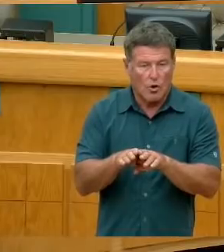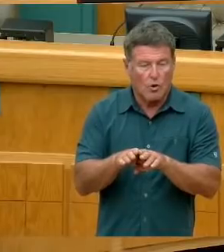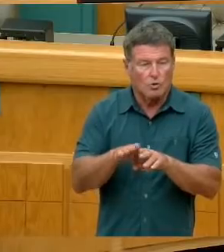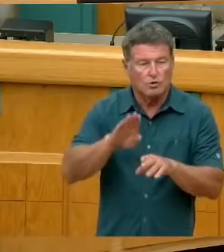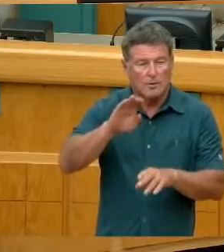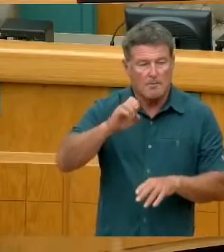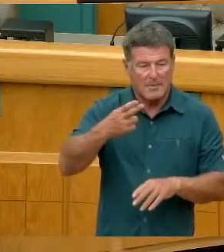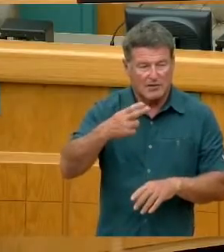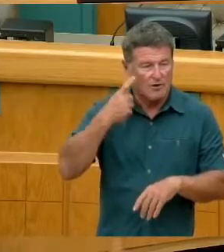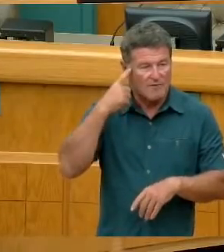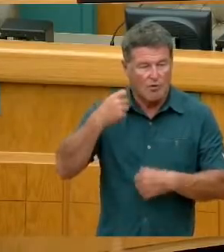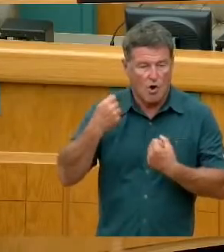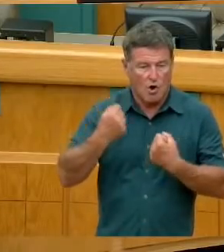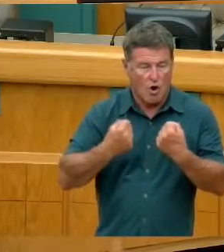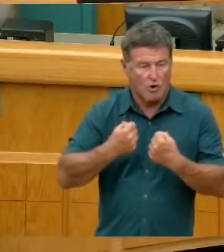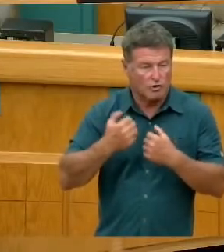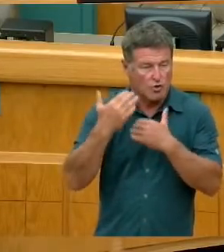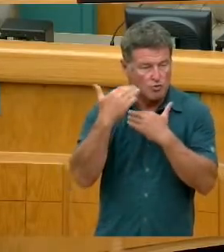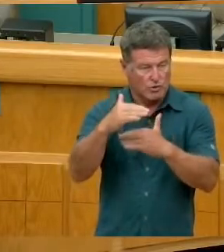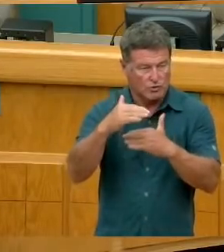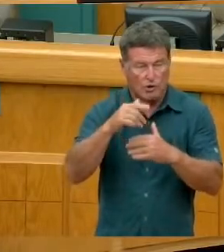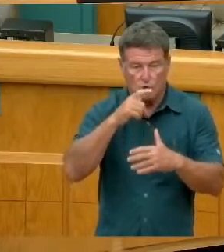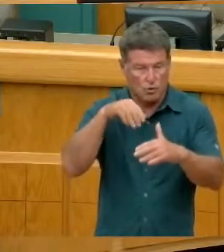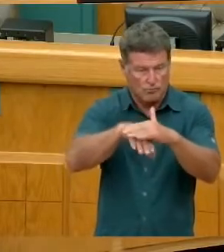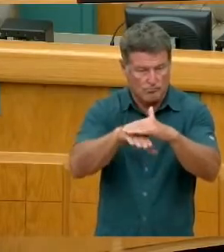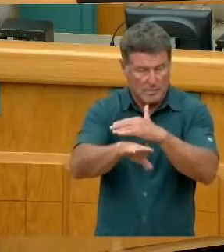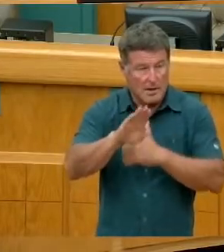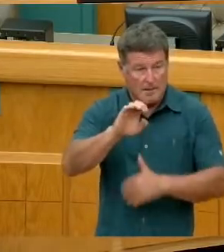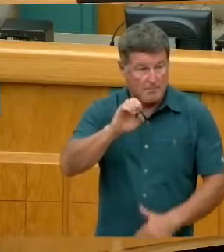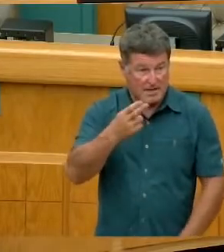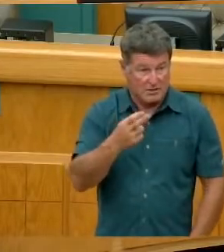again having to restrict access to our beaches.